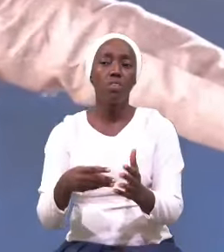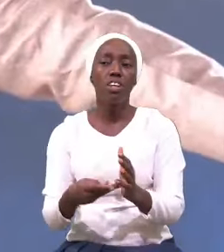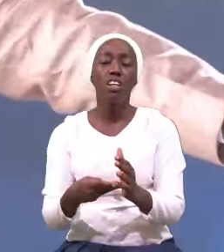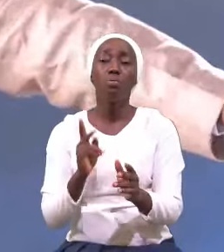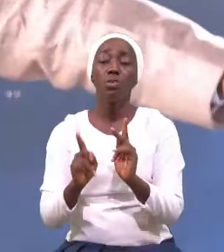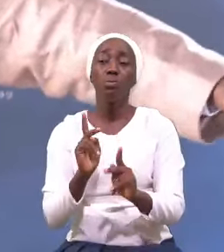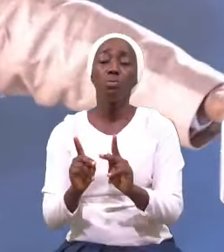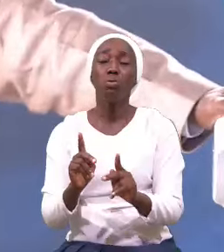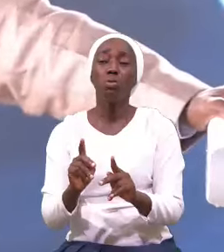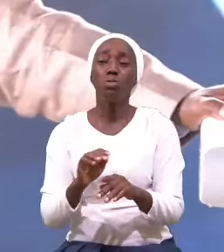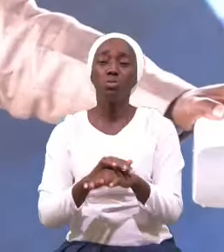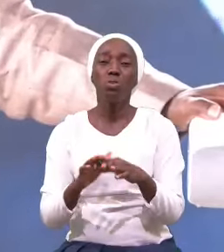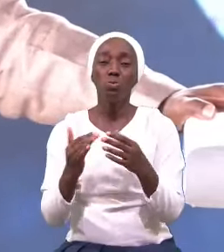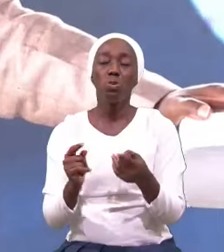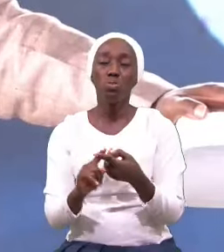field.